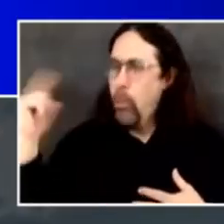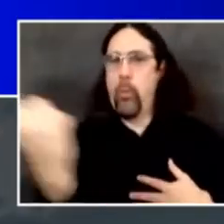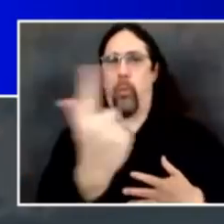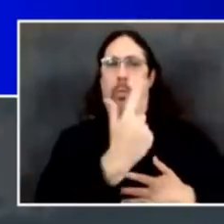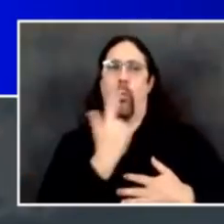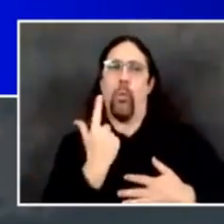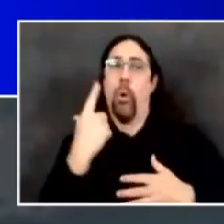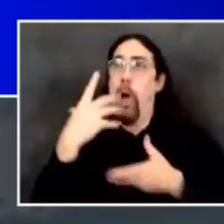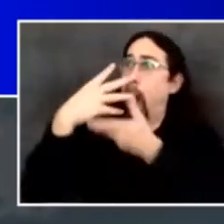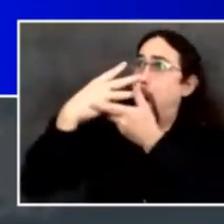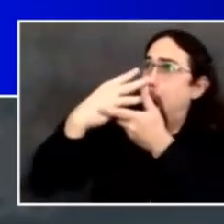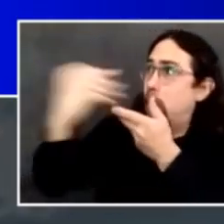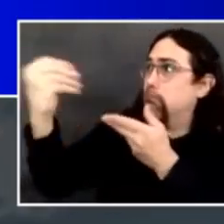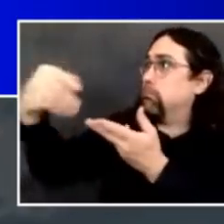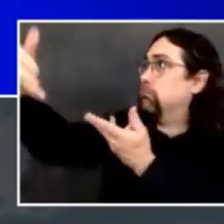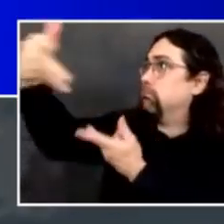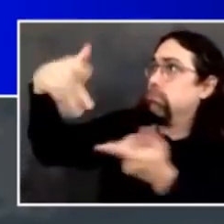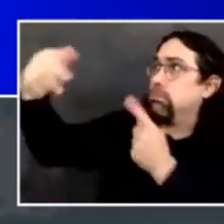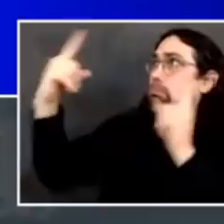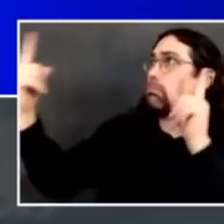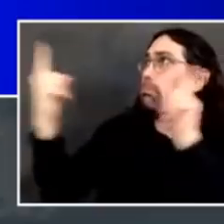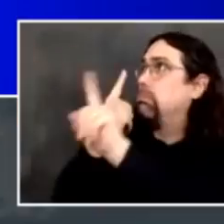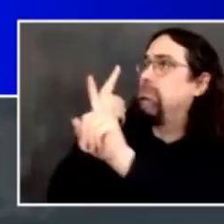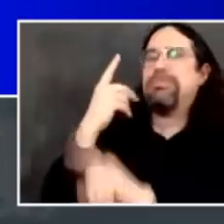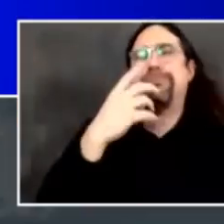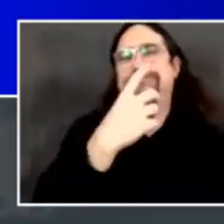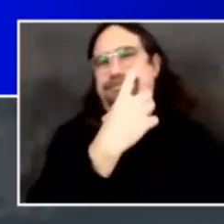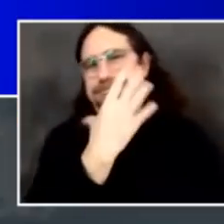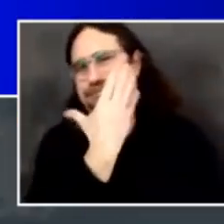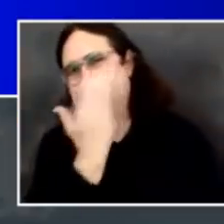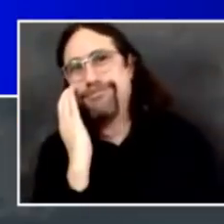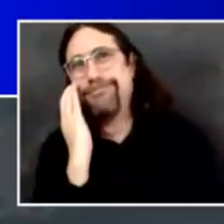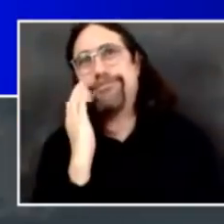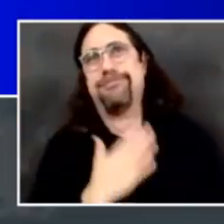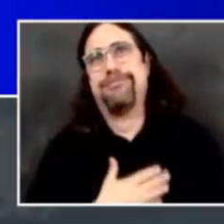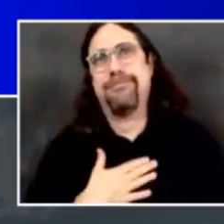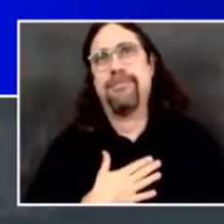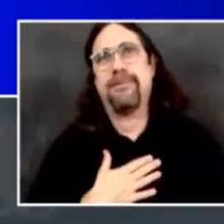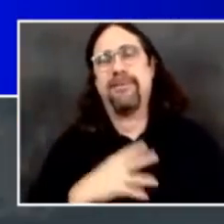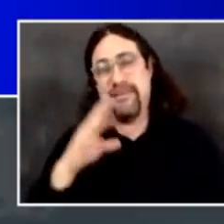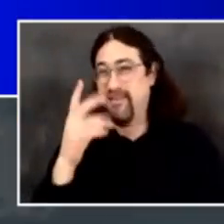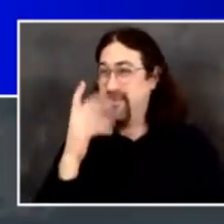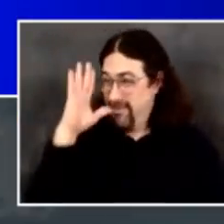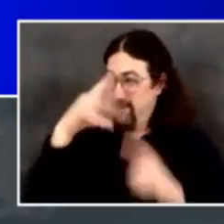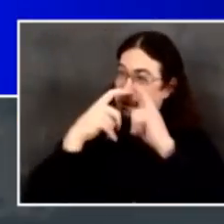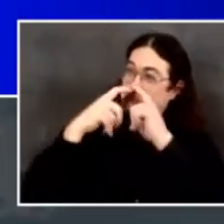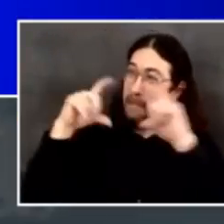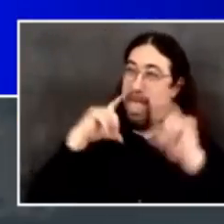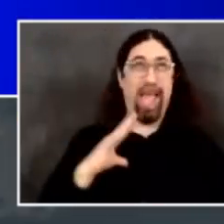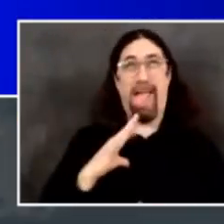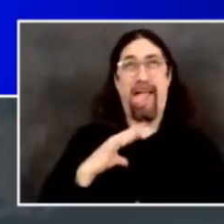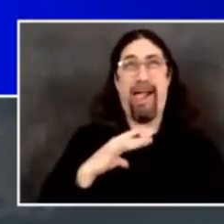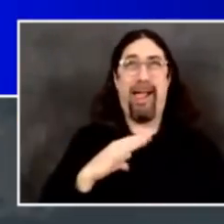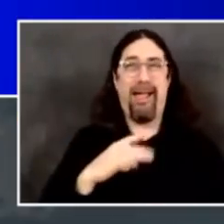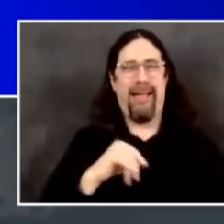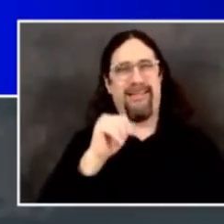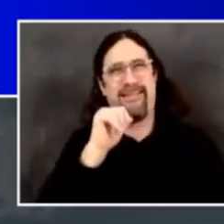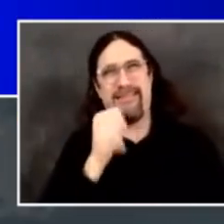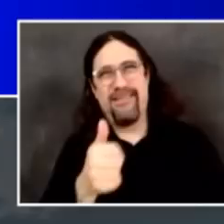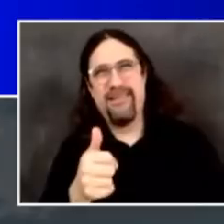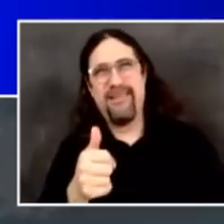normal. I know putting on a face covering is not necessarily fun. I know as the weather gets warmer, it may feel inconvenient. Sometimes you don't remember